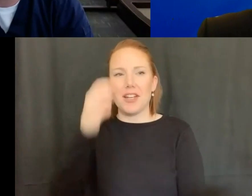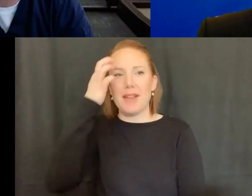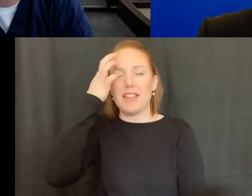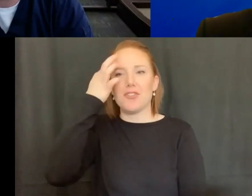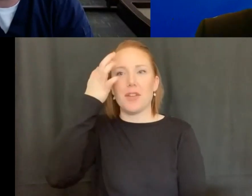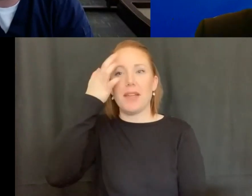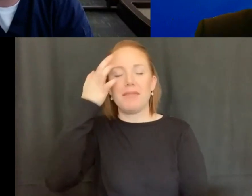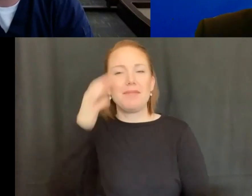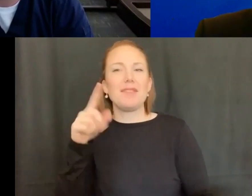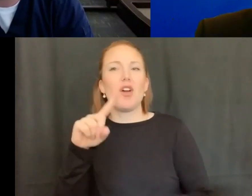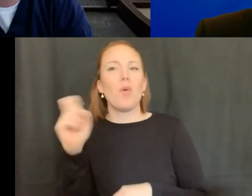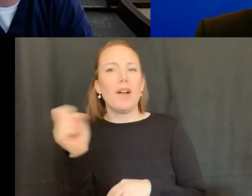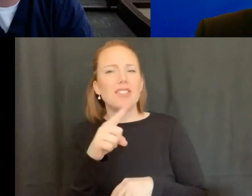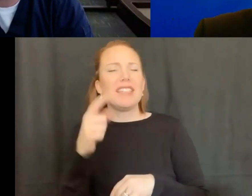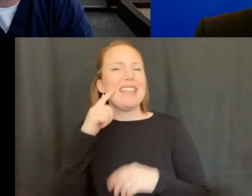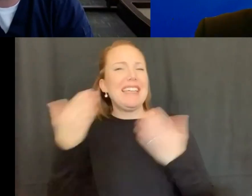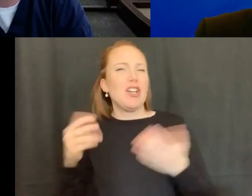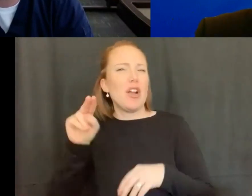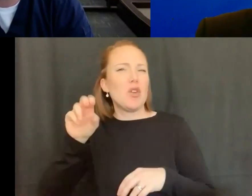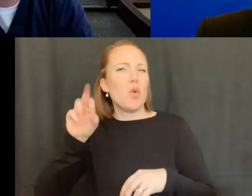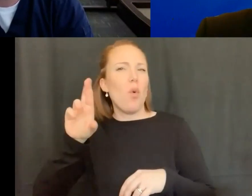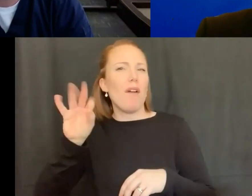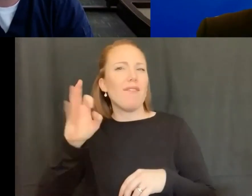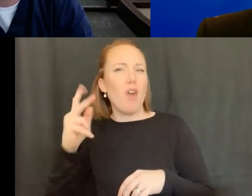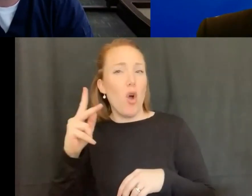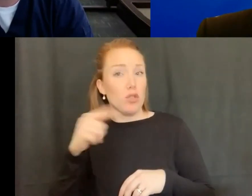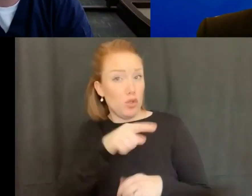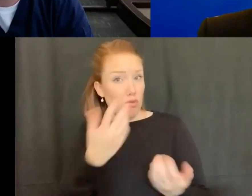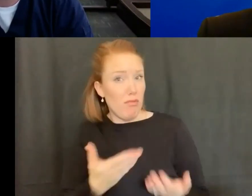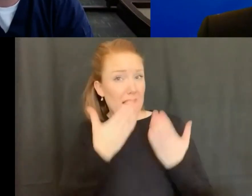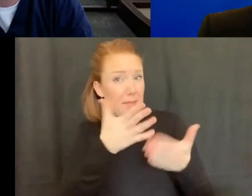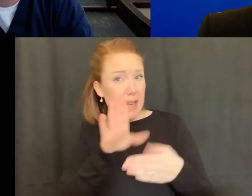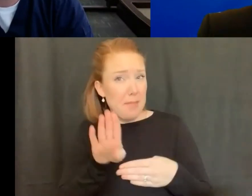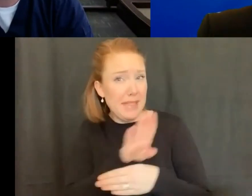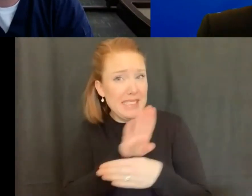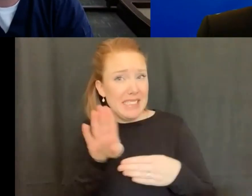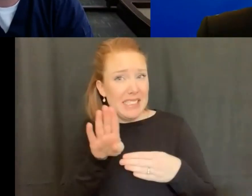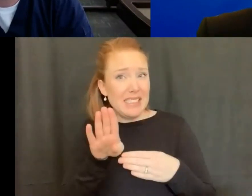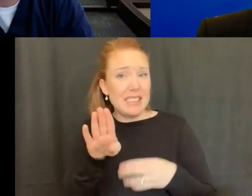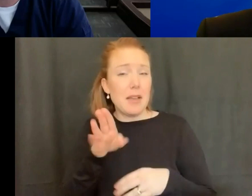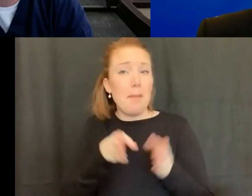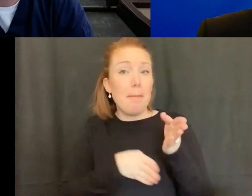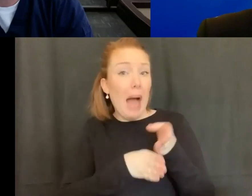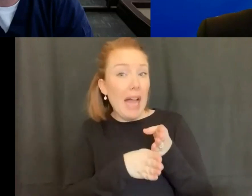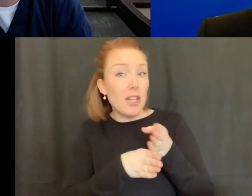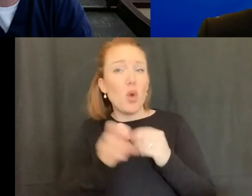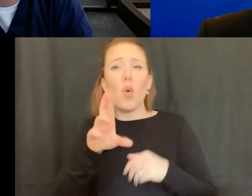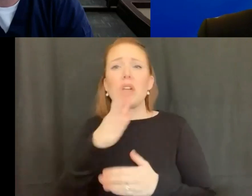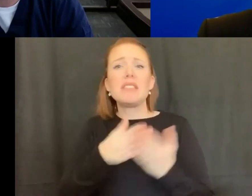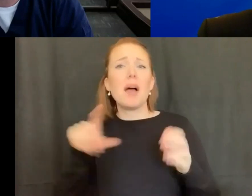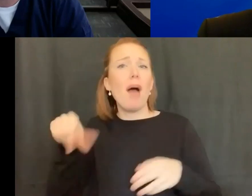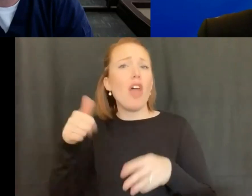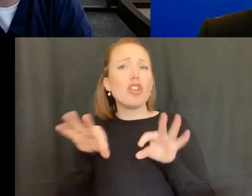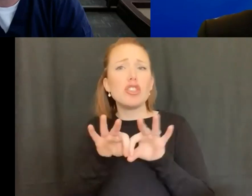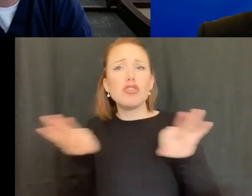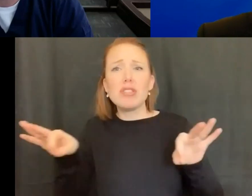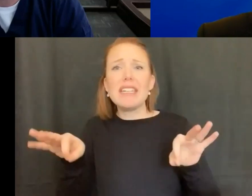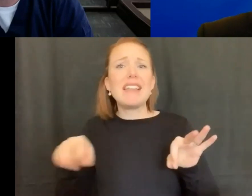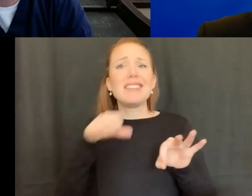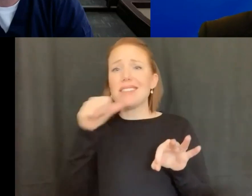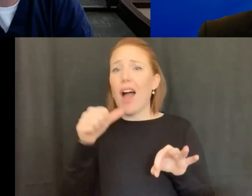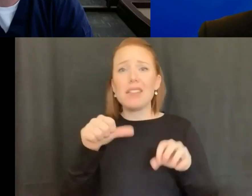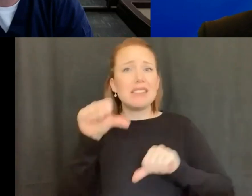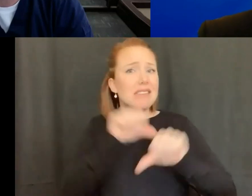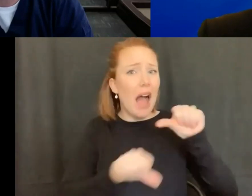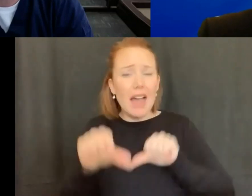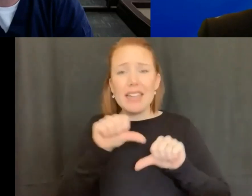dental students down here in Norfolk. They said, do you recommend a business minor or some other degree that's not science to get